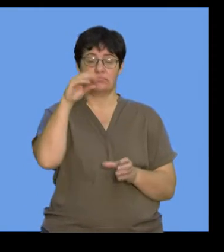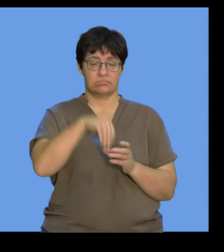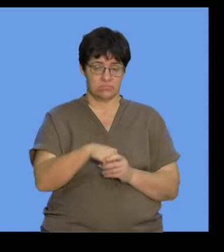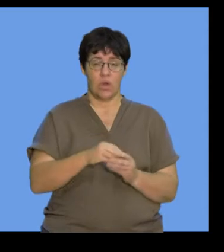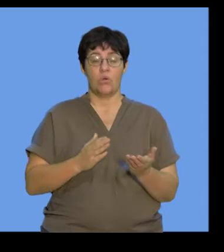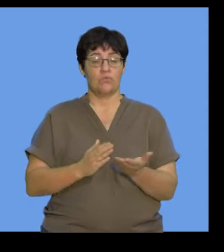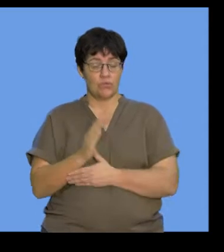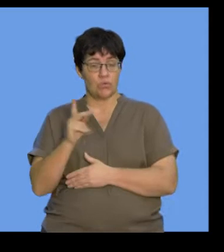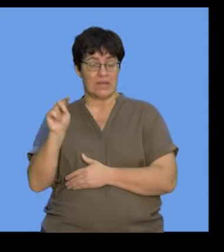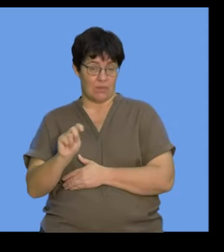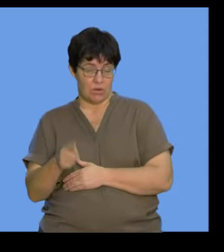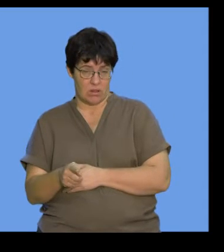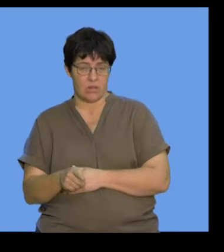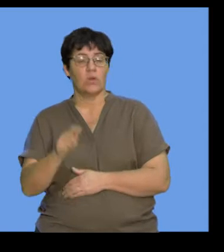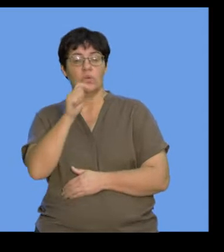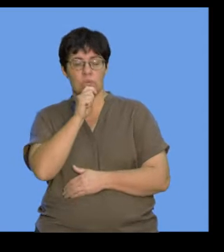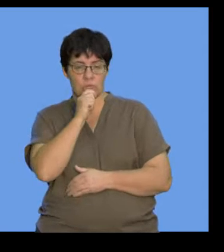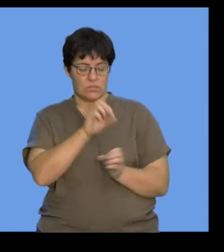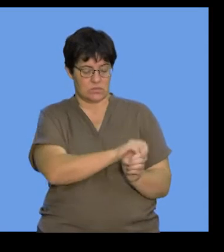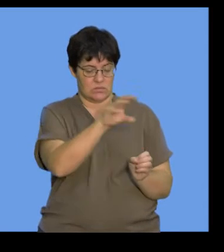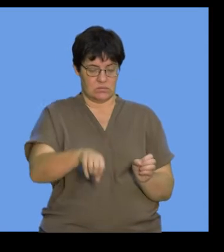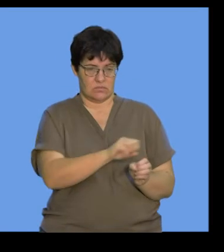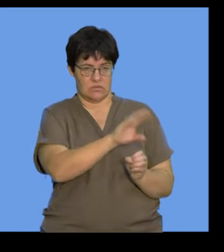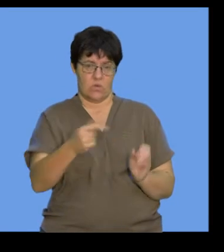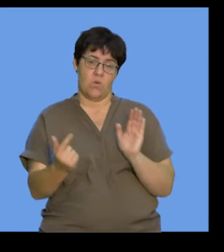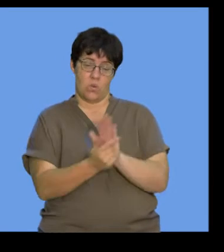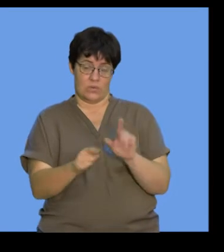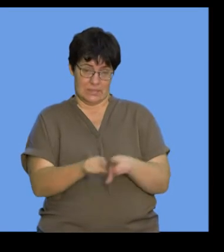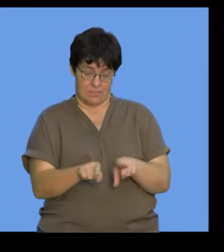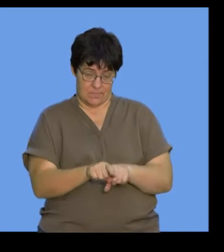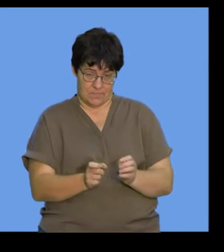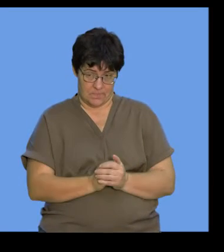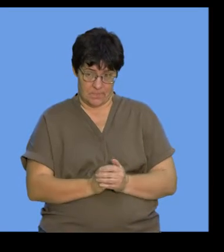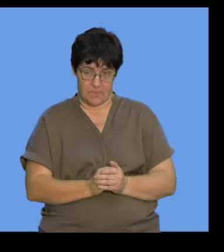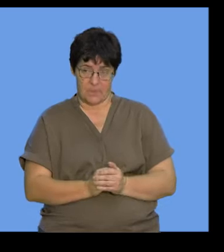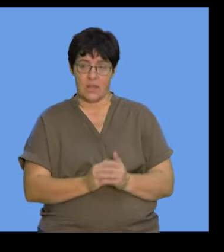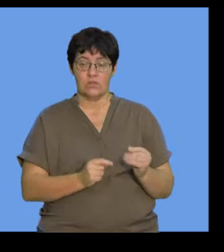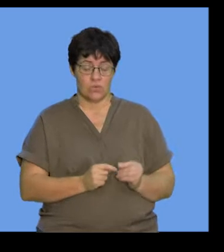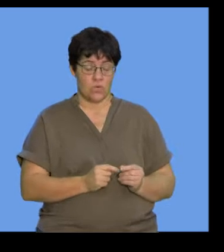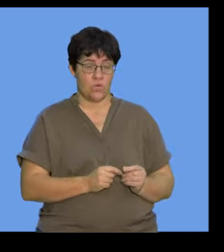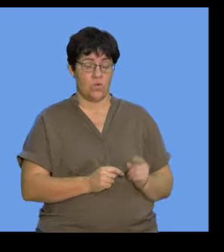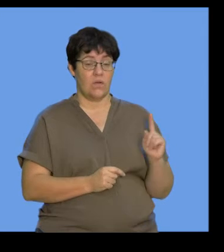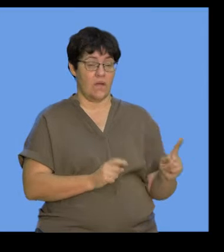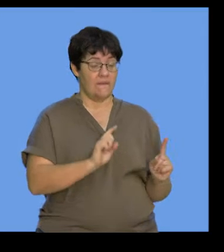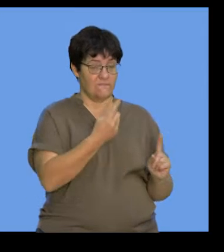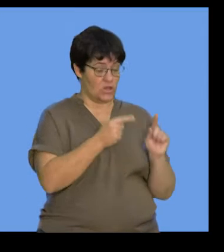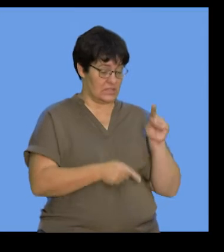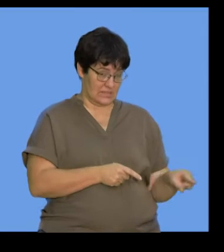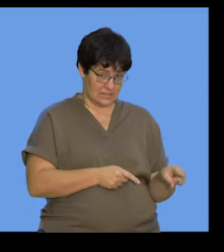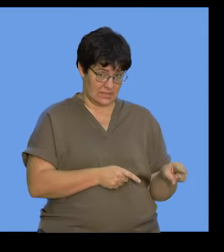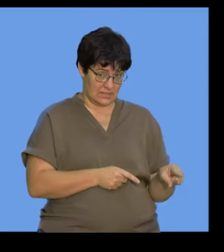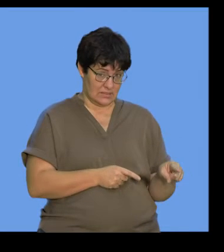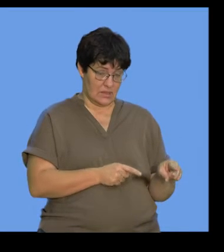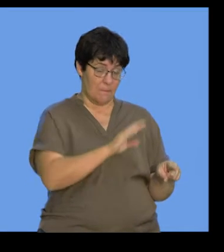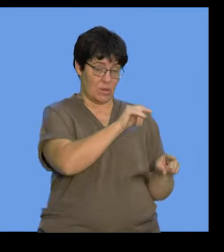by a trinomial, you use the distributive law. What that means is you take the first term